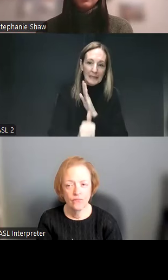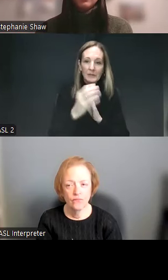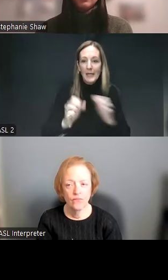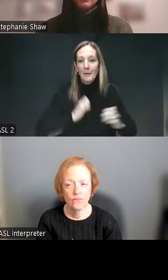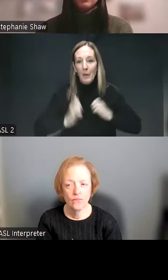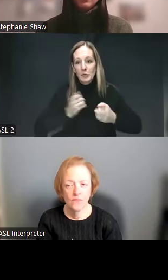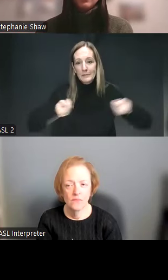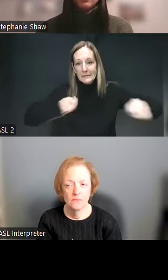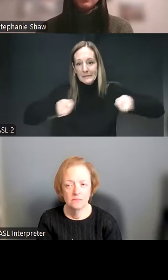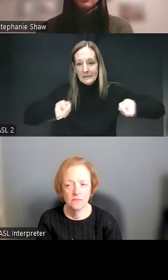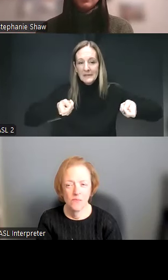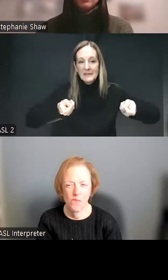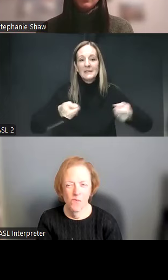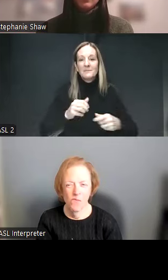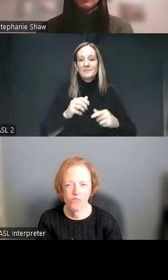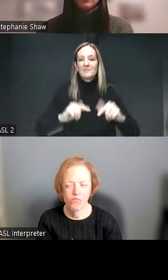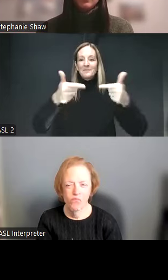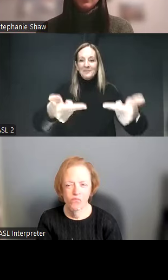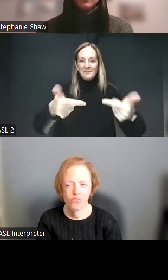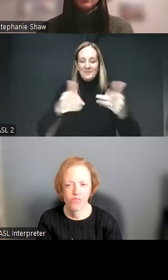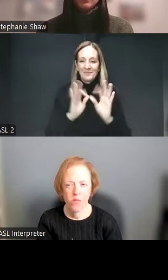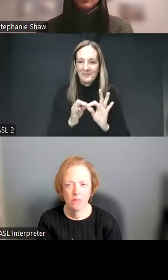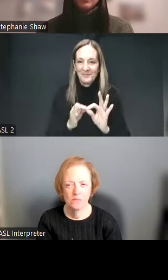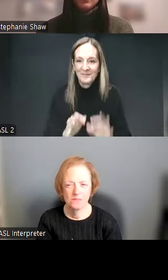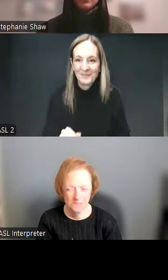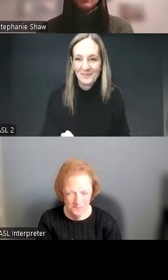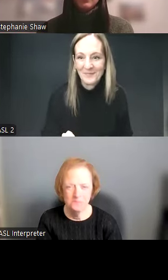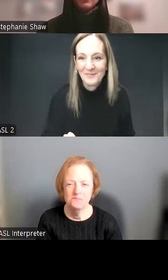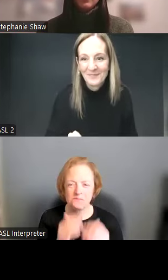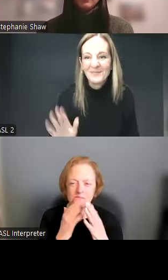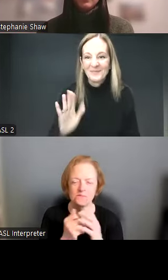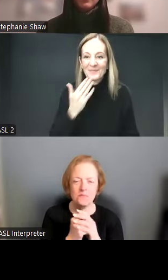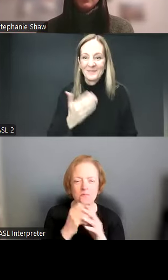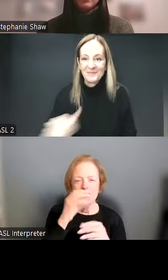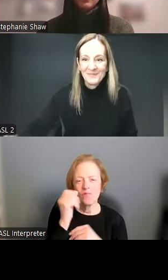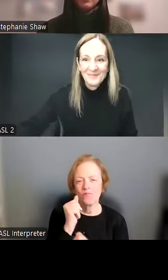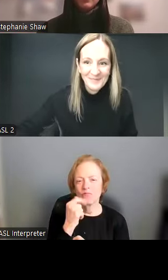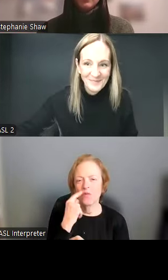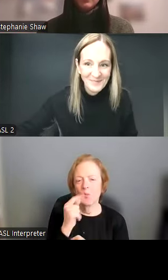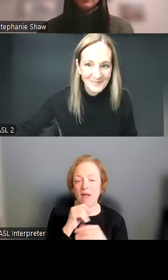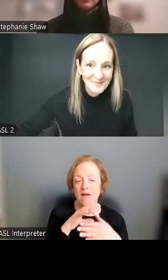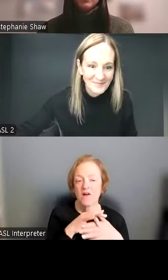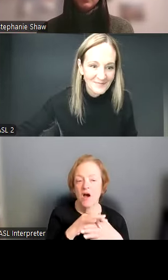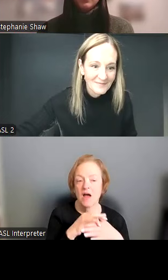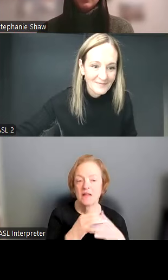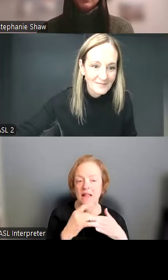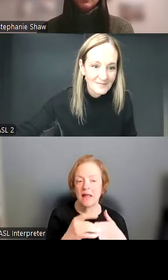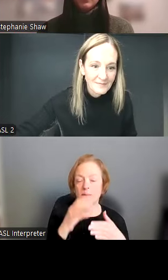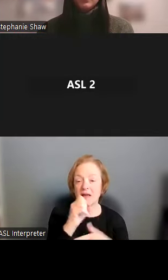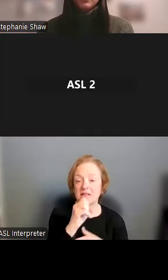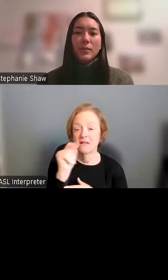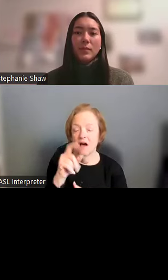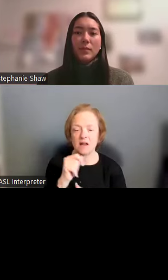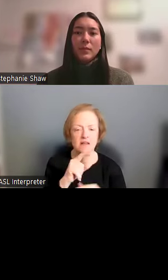It's very similar to the interview program where we have the content led by Scott. He's very popular with the kids that we work